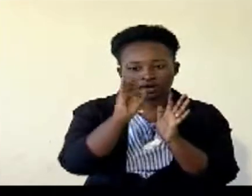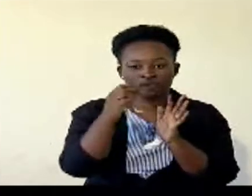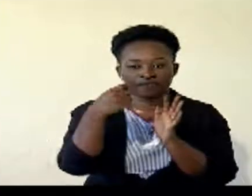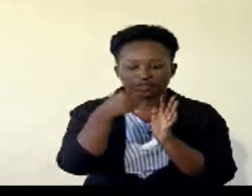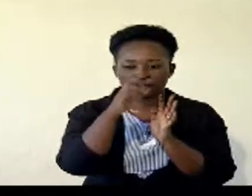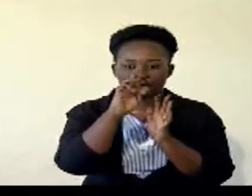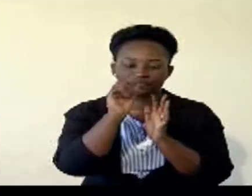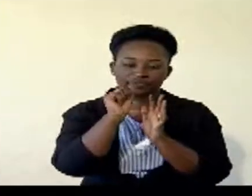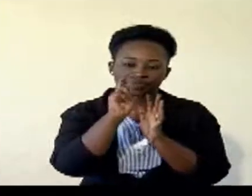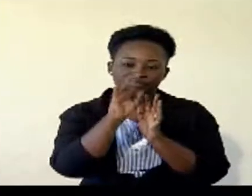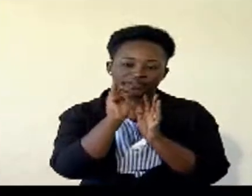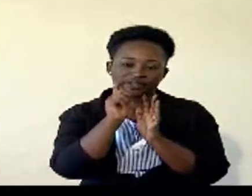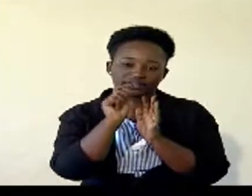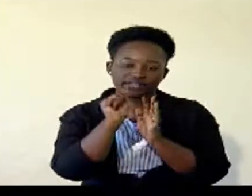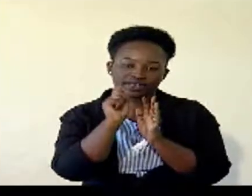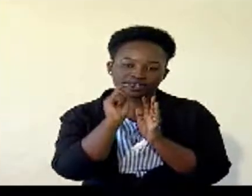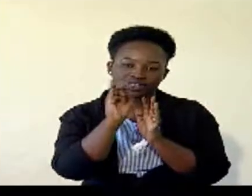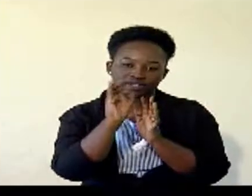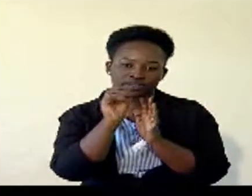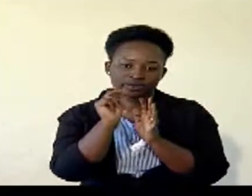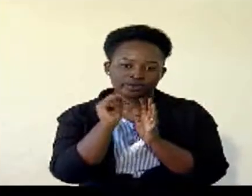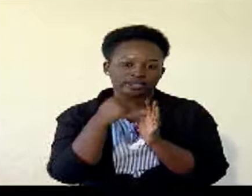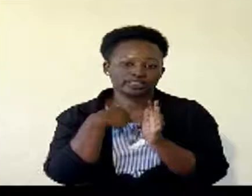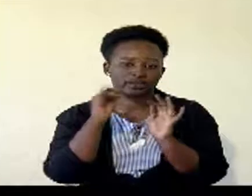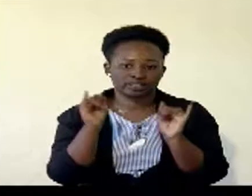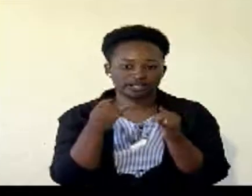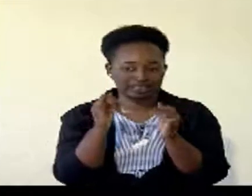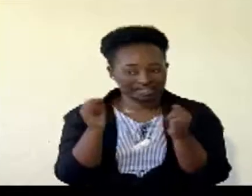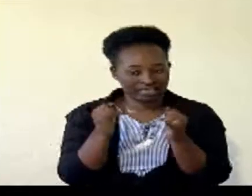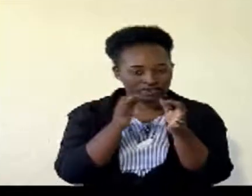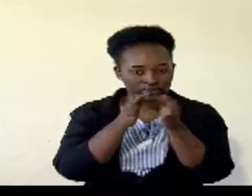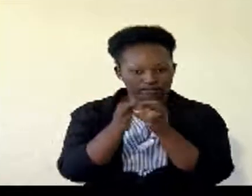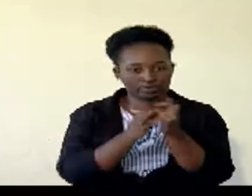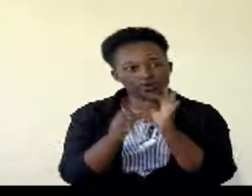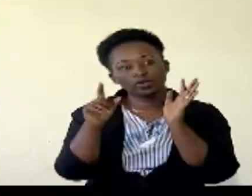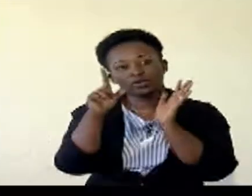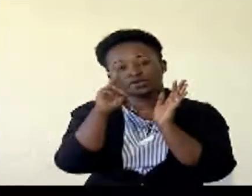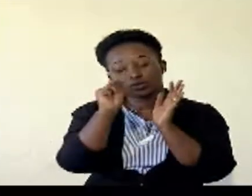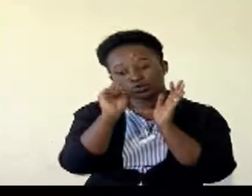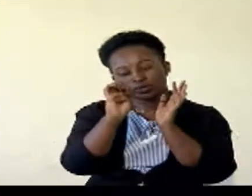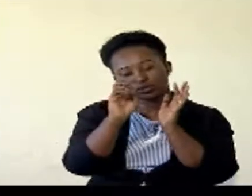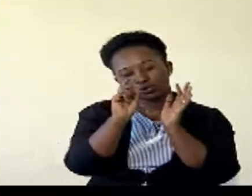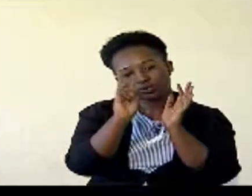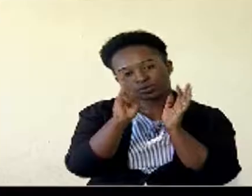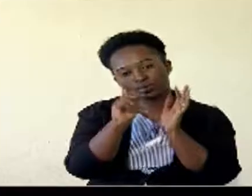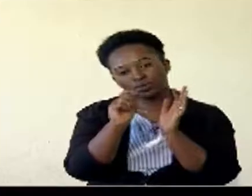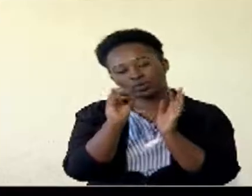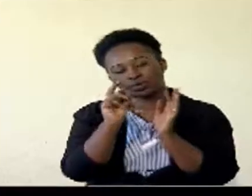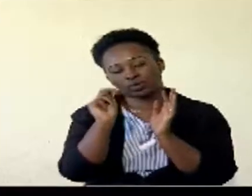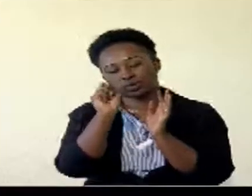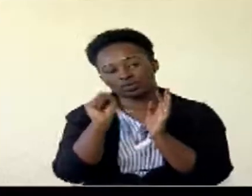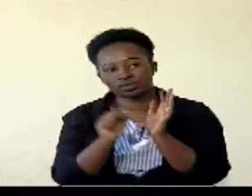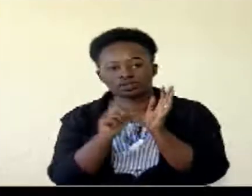want to believe you still remember, but let me try to state it for you. Newton's law